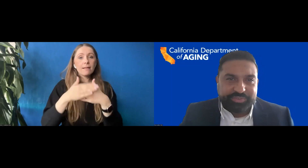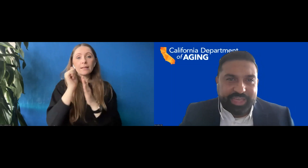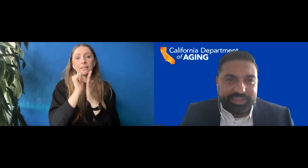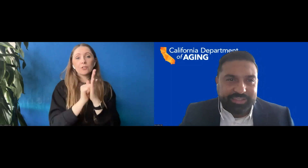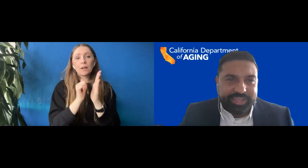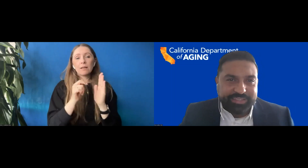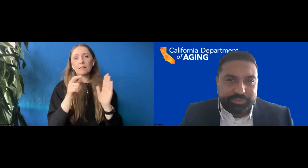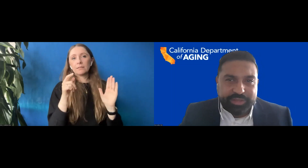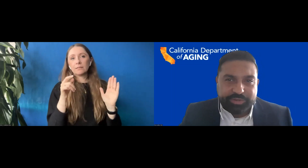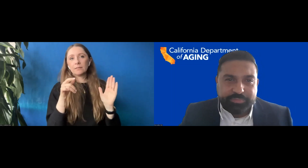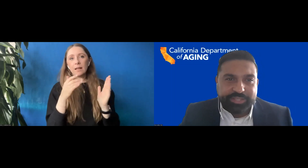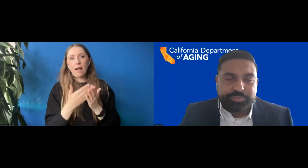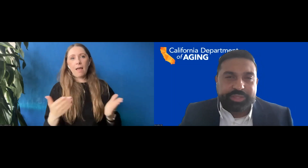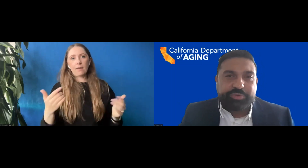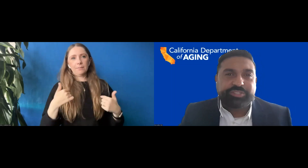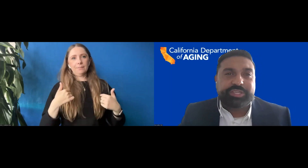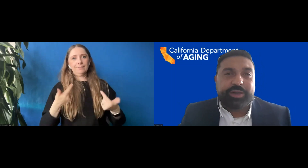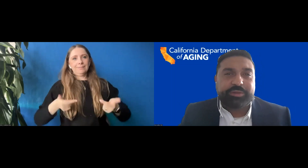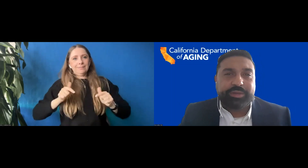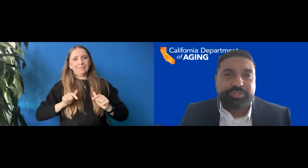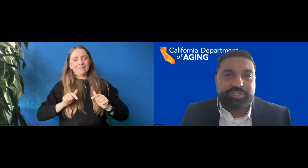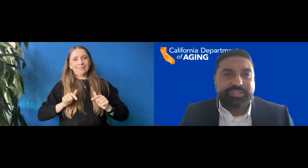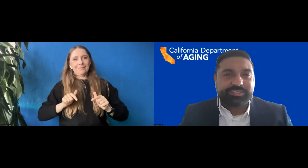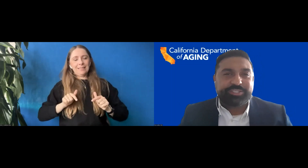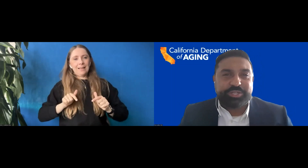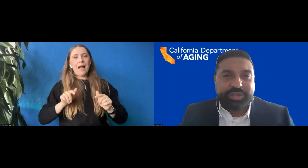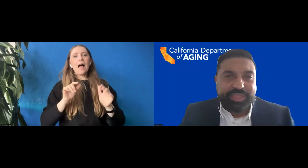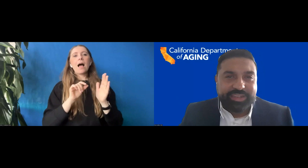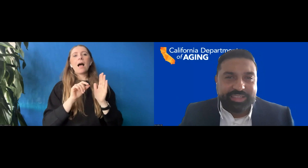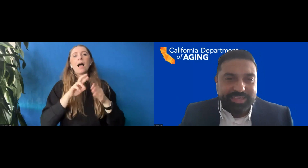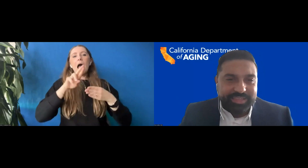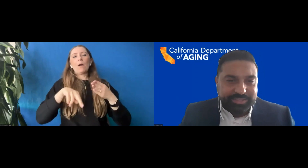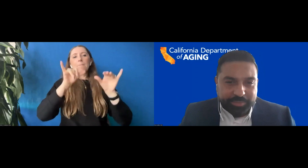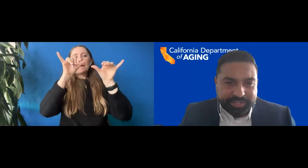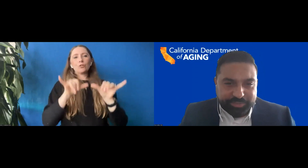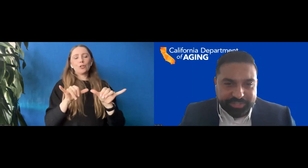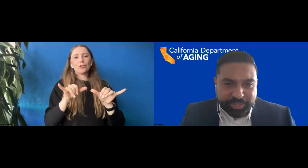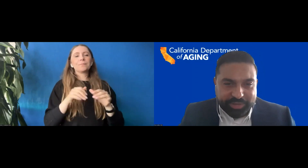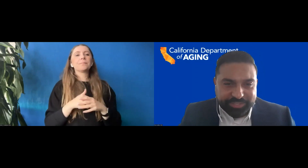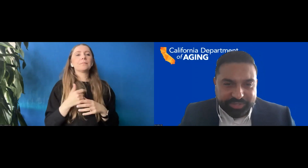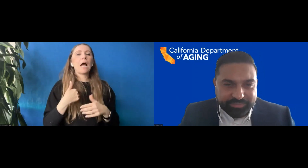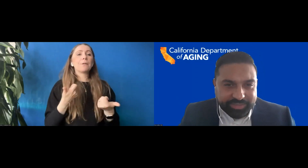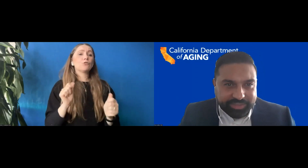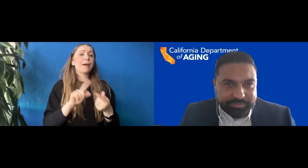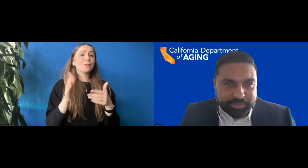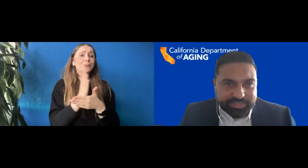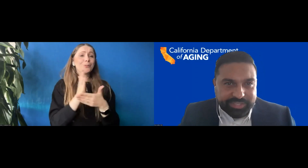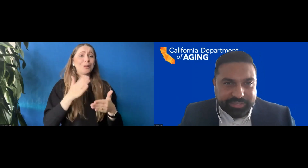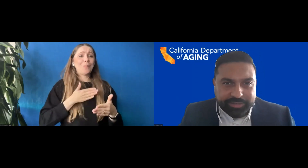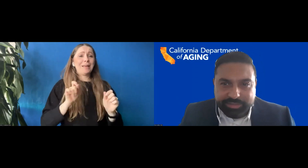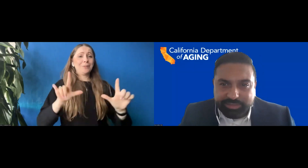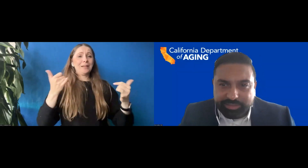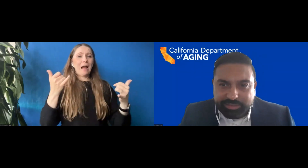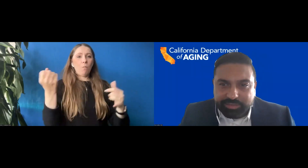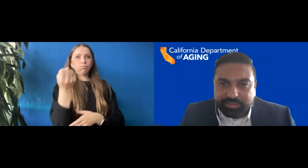on deck for that, and that is around our master plan for aging key outcome measures and a discussion around that. So I'm going to try to share my screen. Give me 1